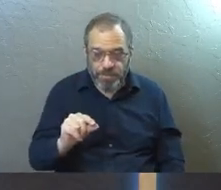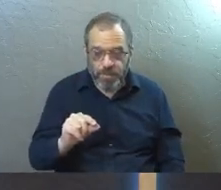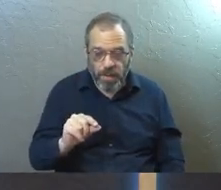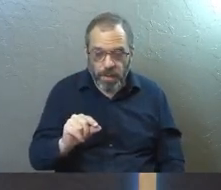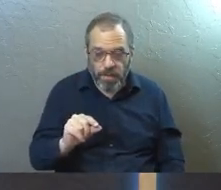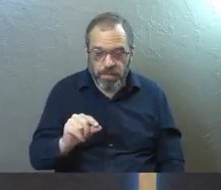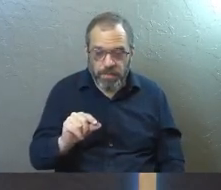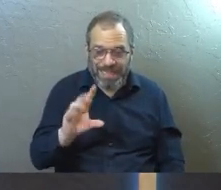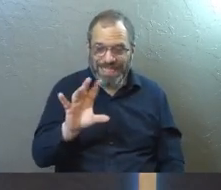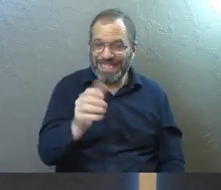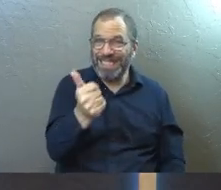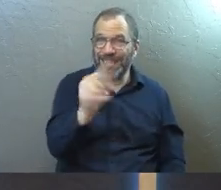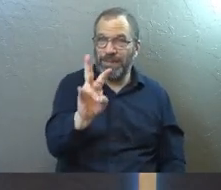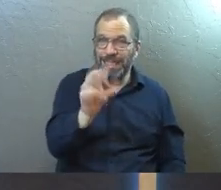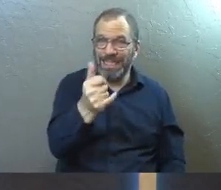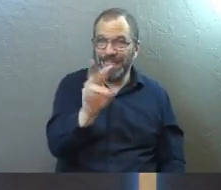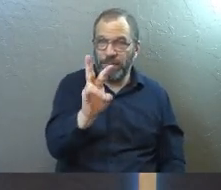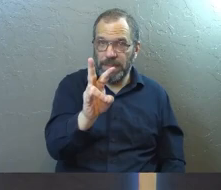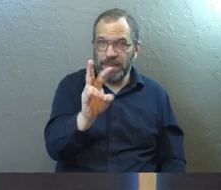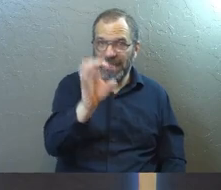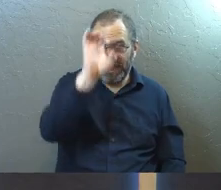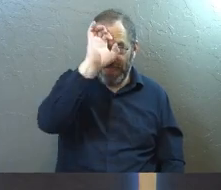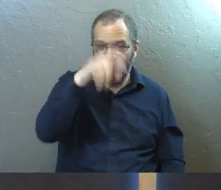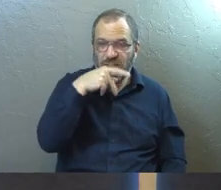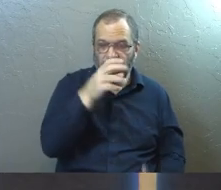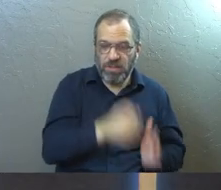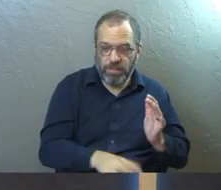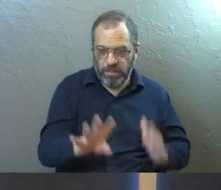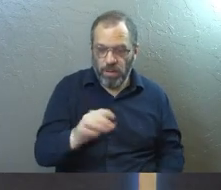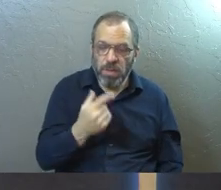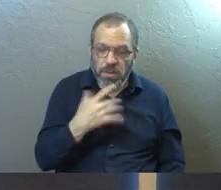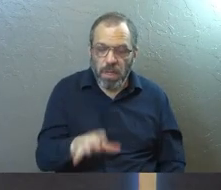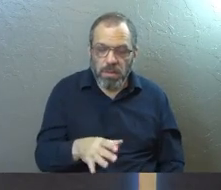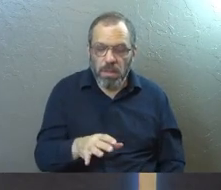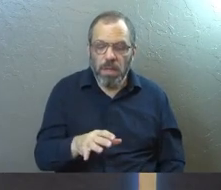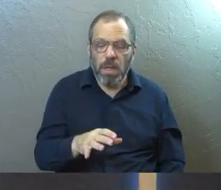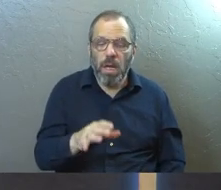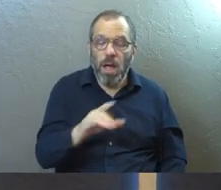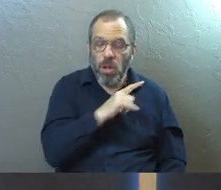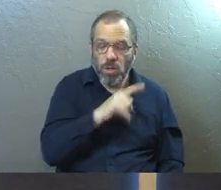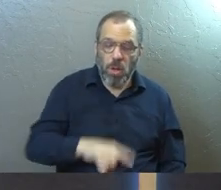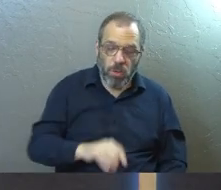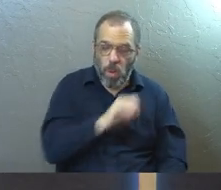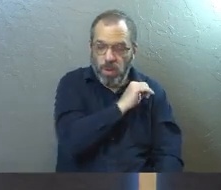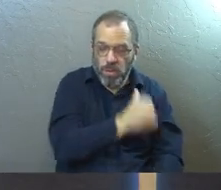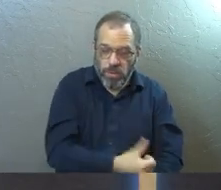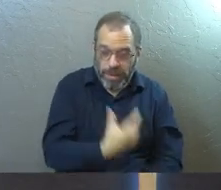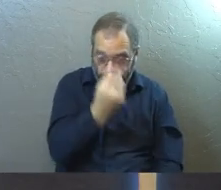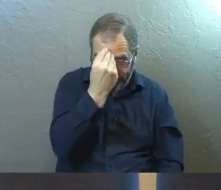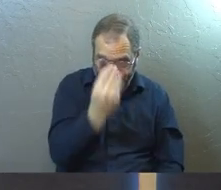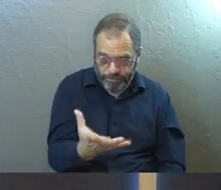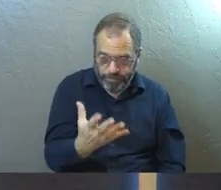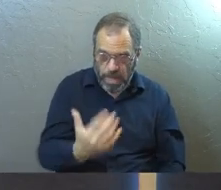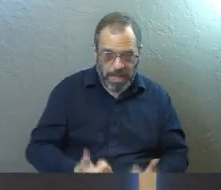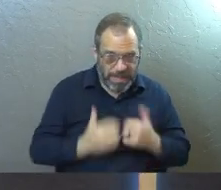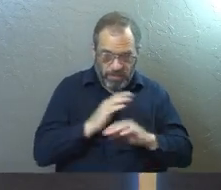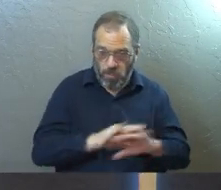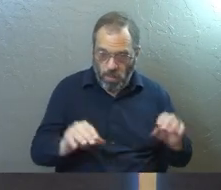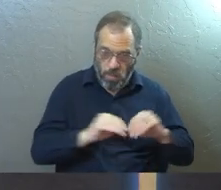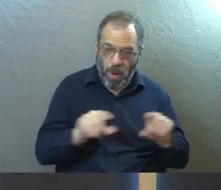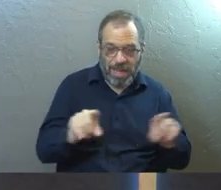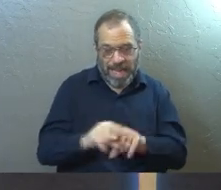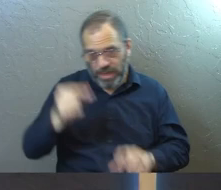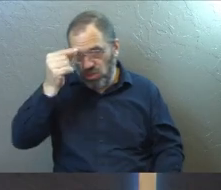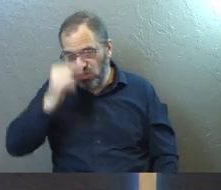the beginning of it, verse 17 in Ephesians 4. So it says, verse 17, with the Lord's authority, I say this, live no longer as